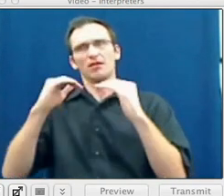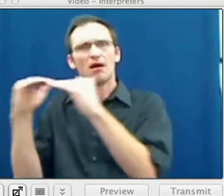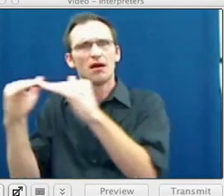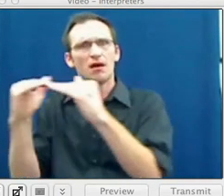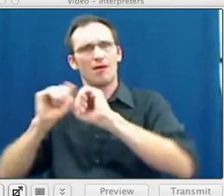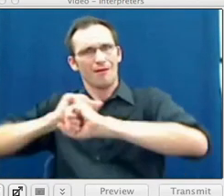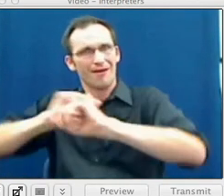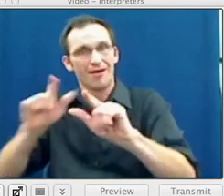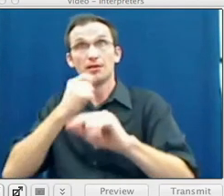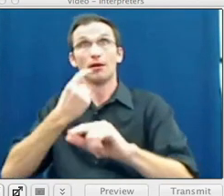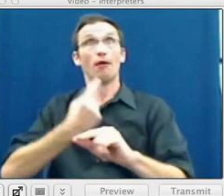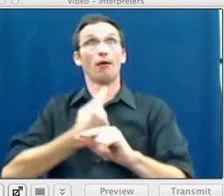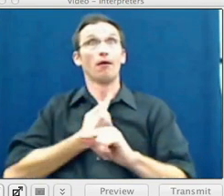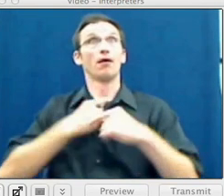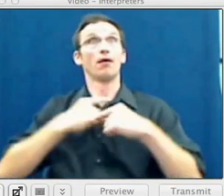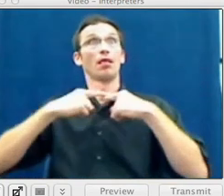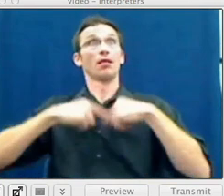yourself.